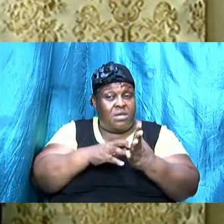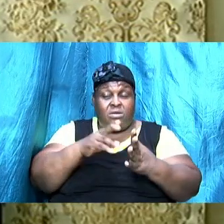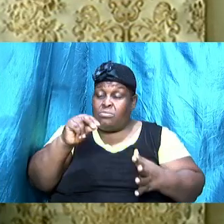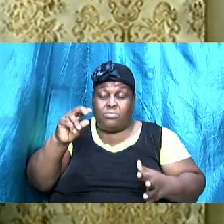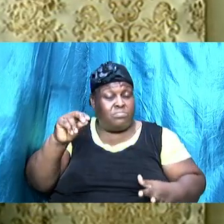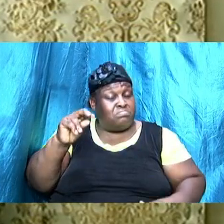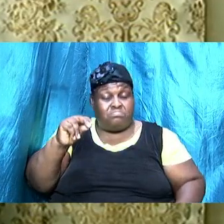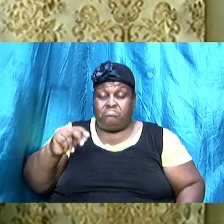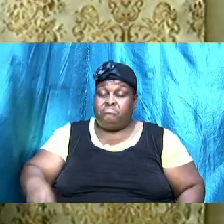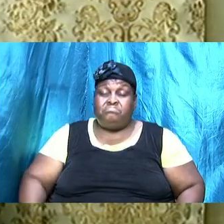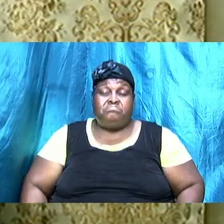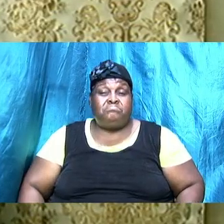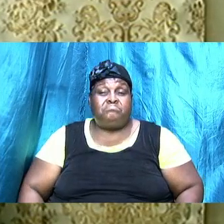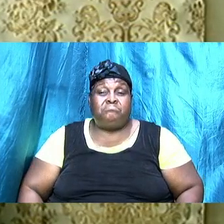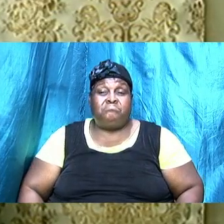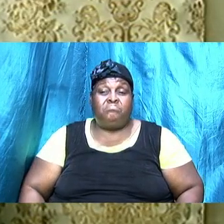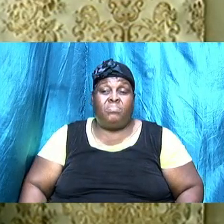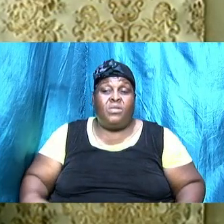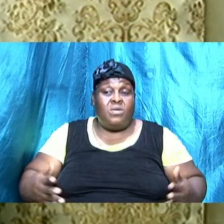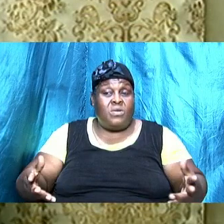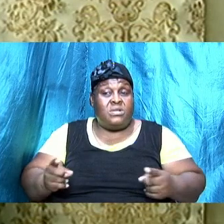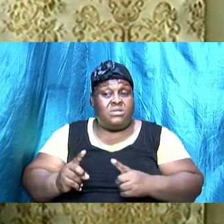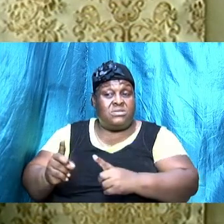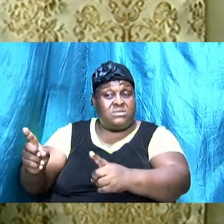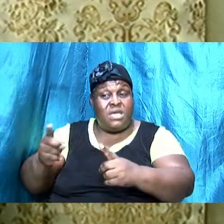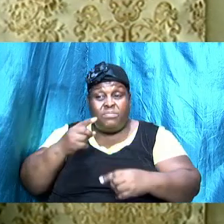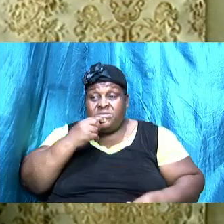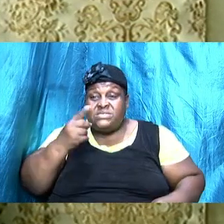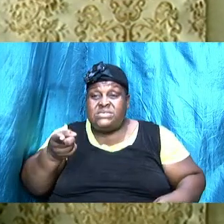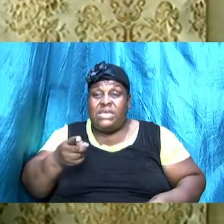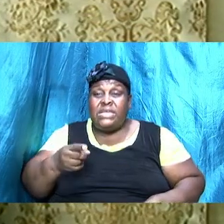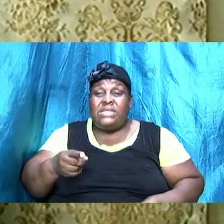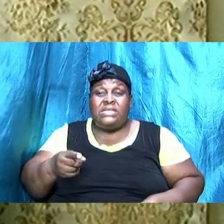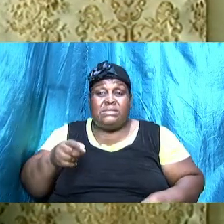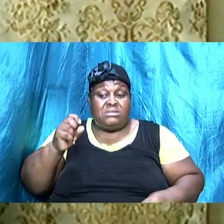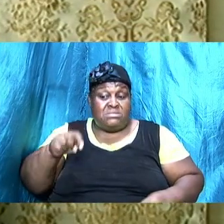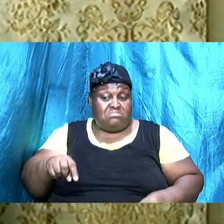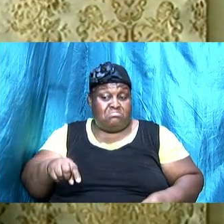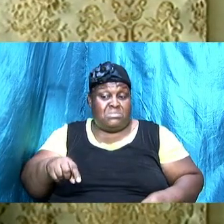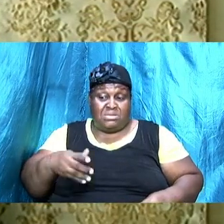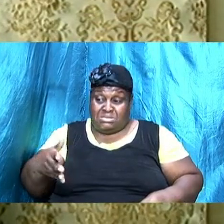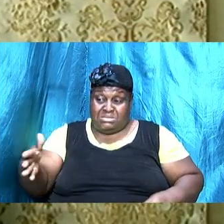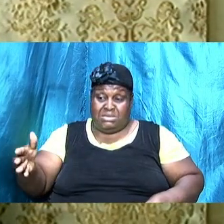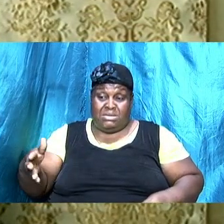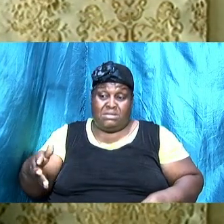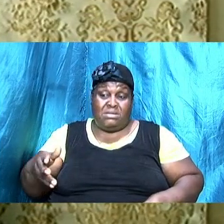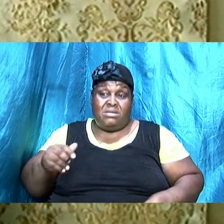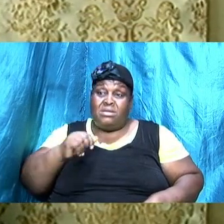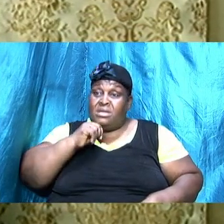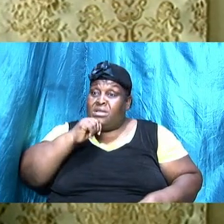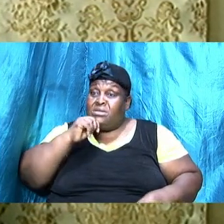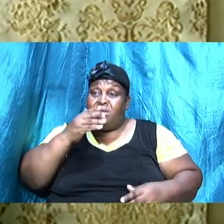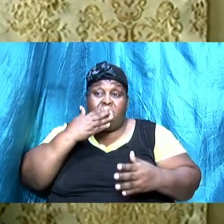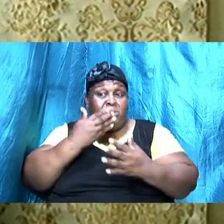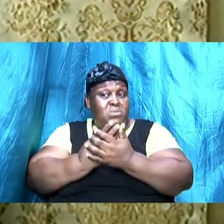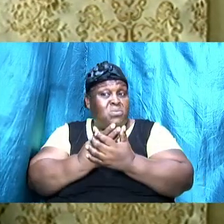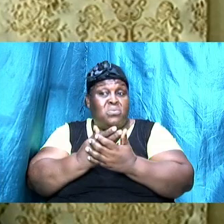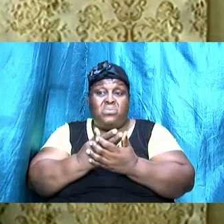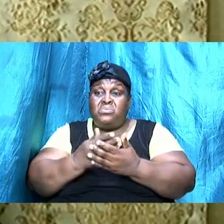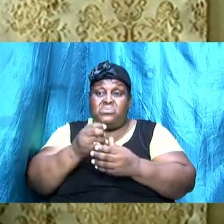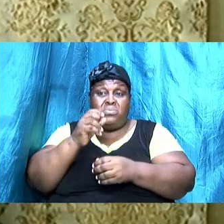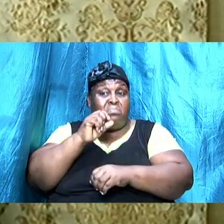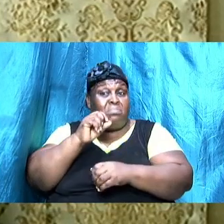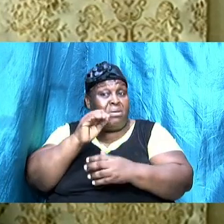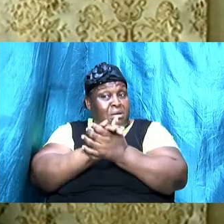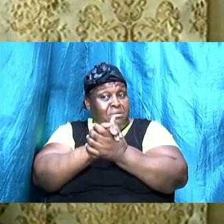It sounds hard. That is exactly what the disciples said. In this case, boy, it's no good for get married. That's what the disciples were saying. I better never get